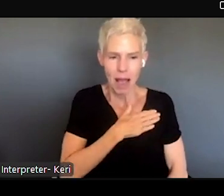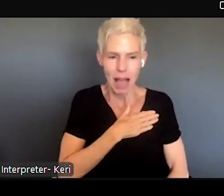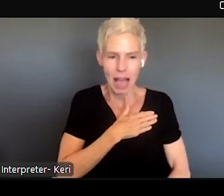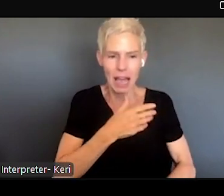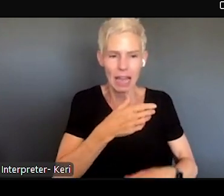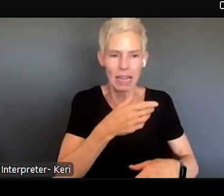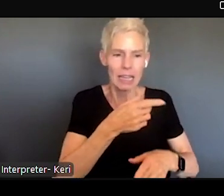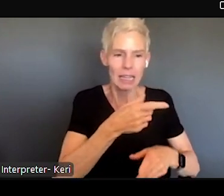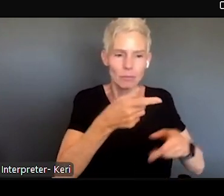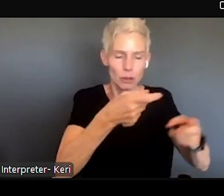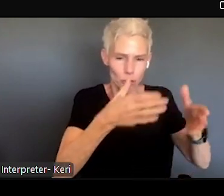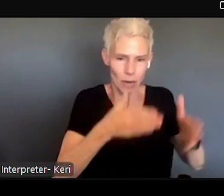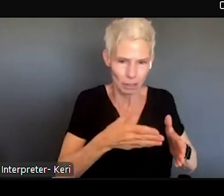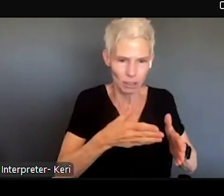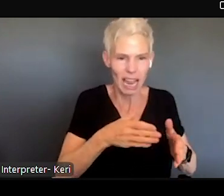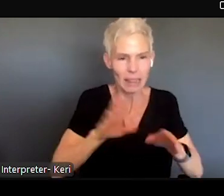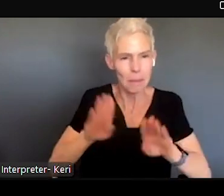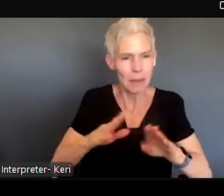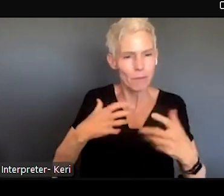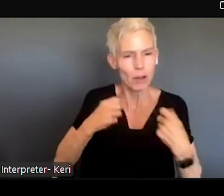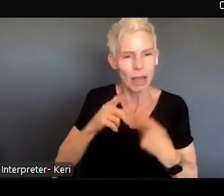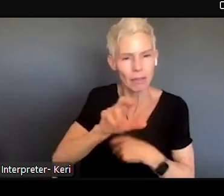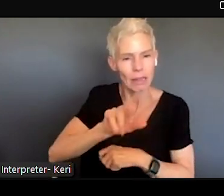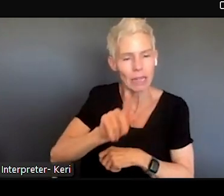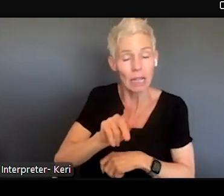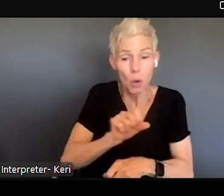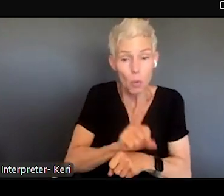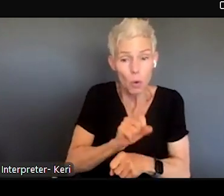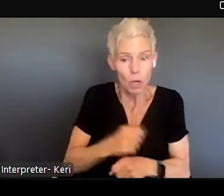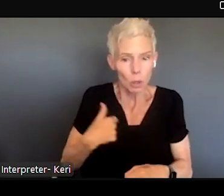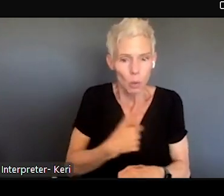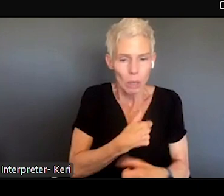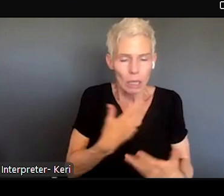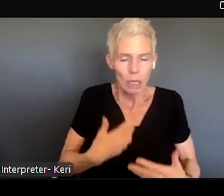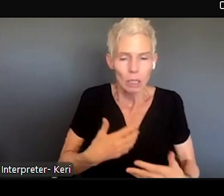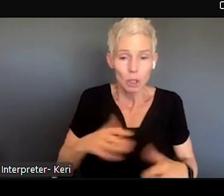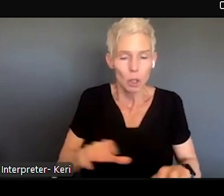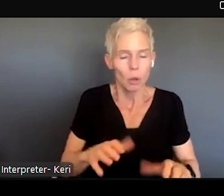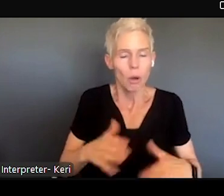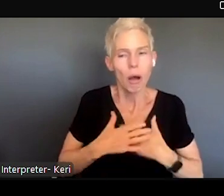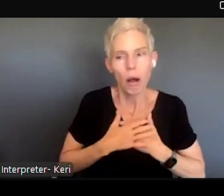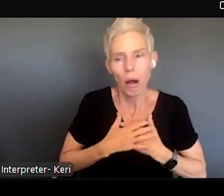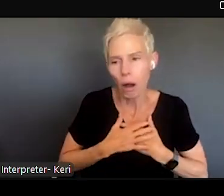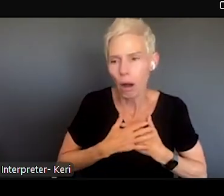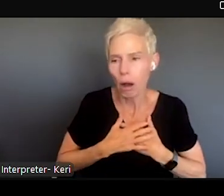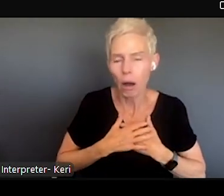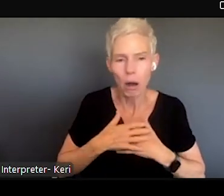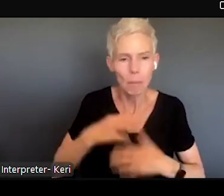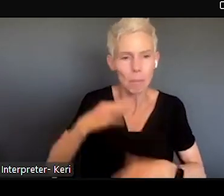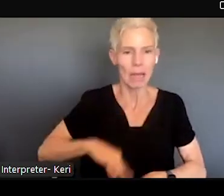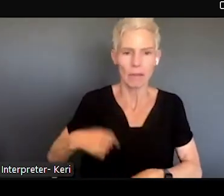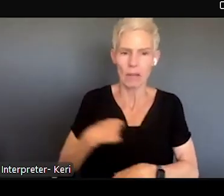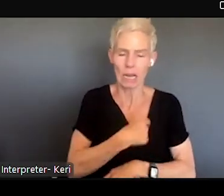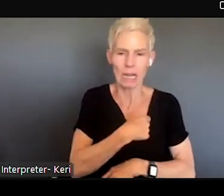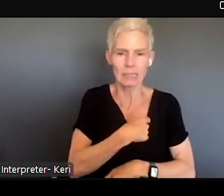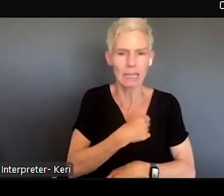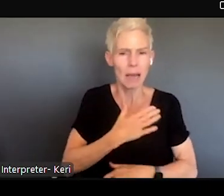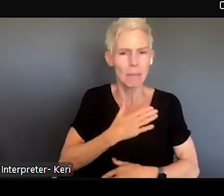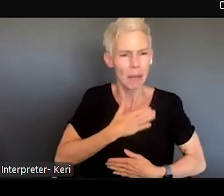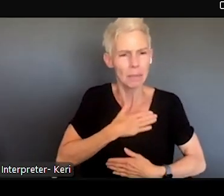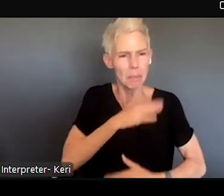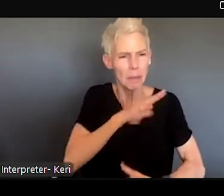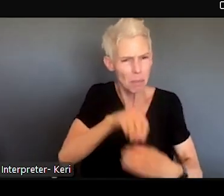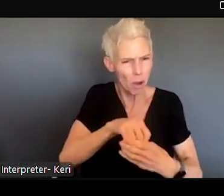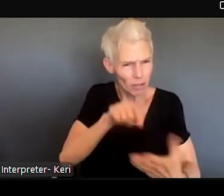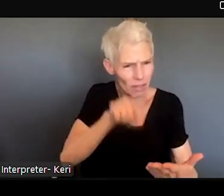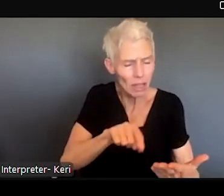I say the work that we do is so rewarding, and I'm so blessed to be able to be a part of this. But I just wanted to talk a little bit about, some of the things that